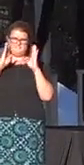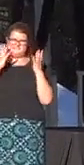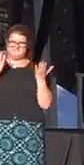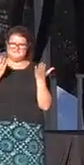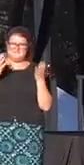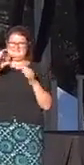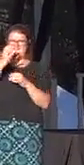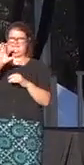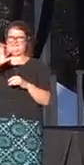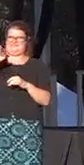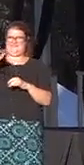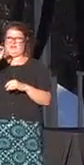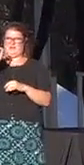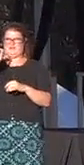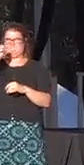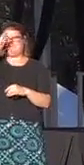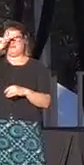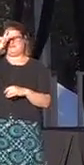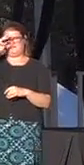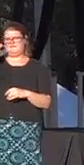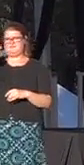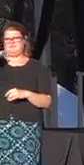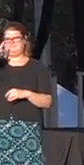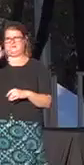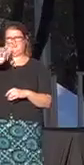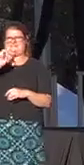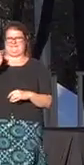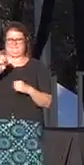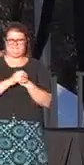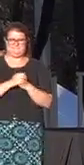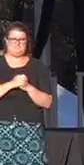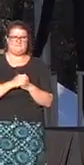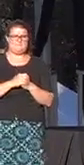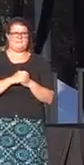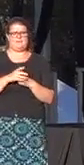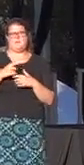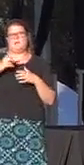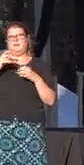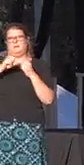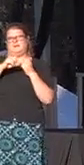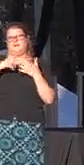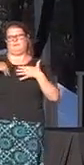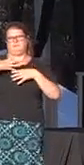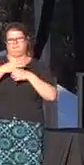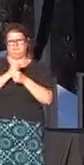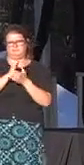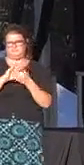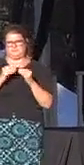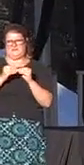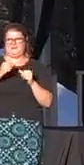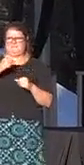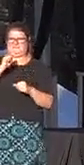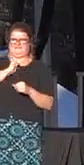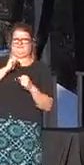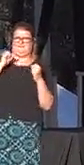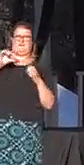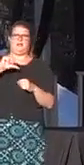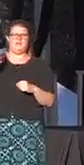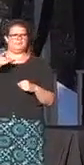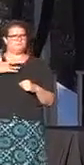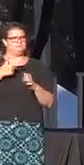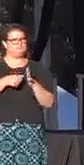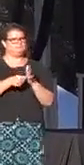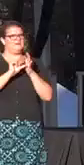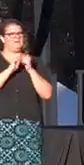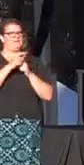the CEO of the Padres, Mike D. Well, to make a long story short, I and many others were impressed